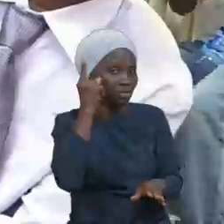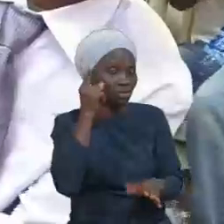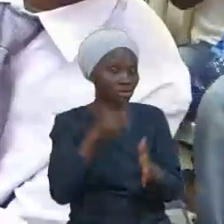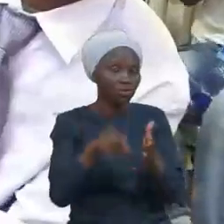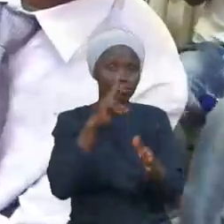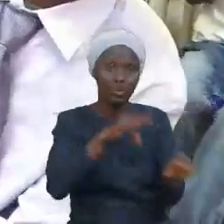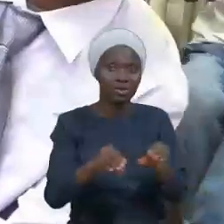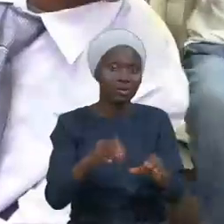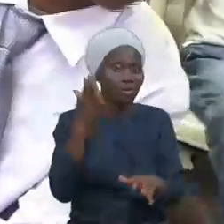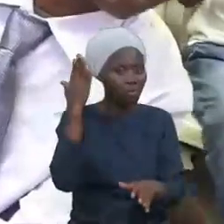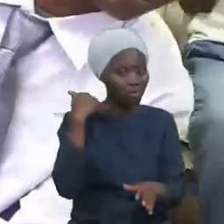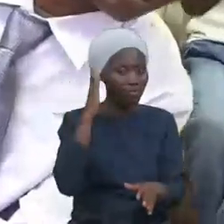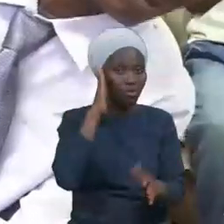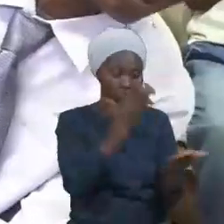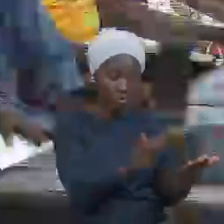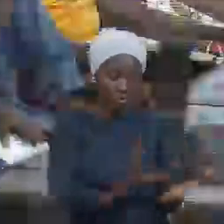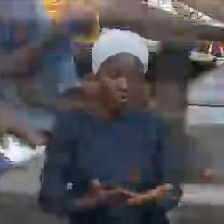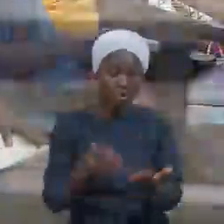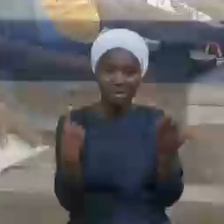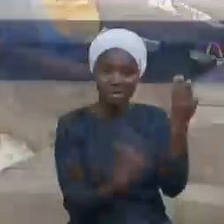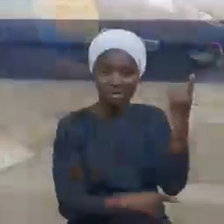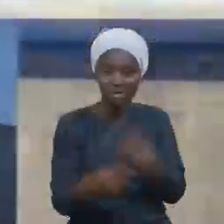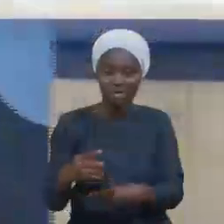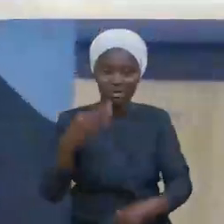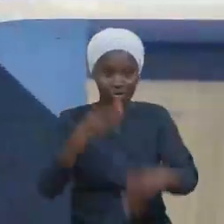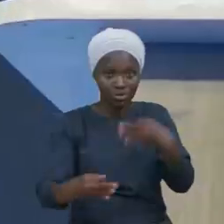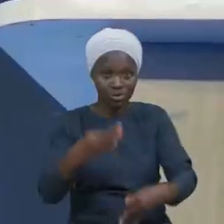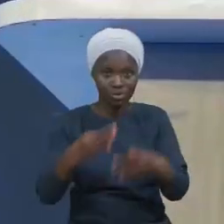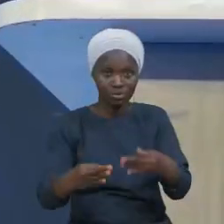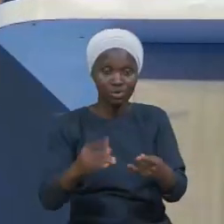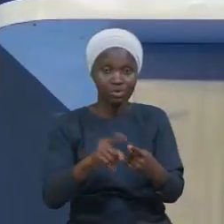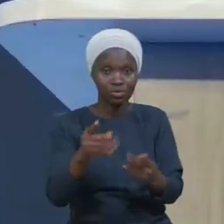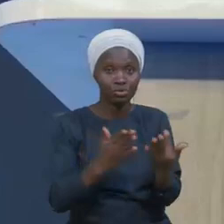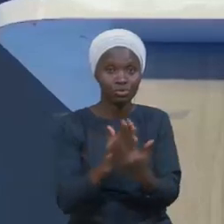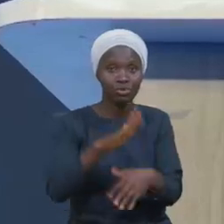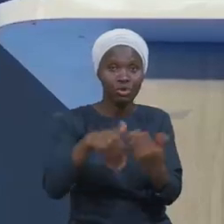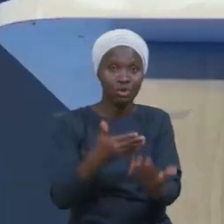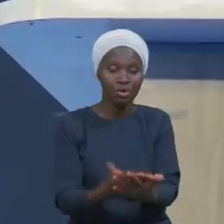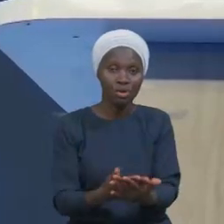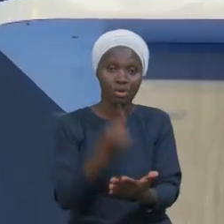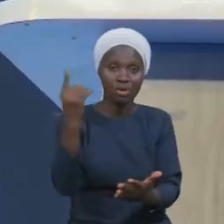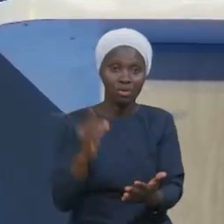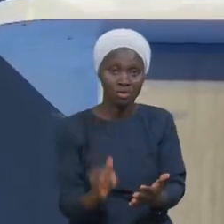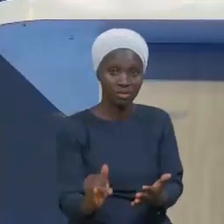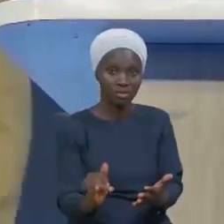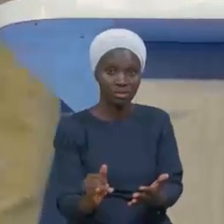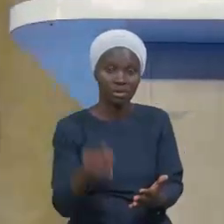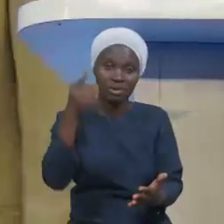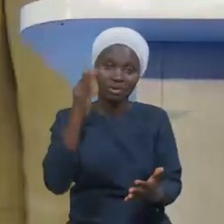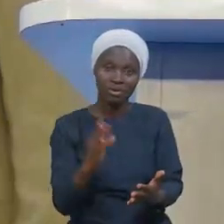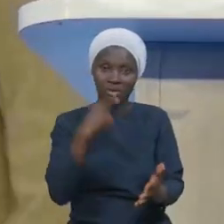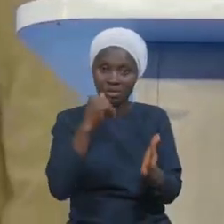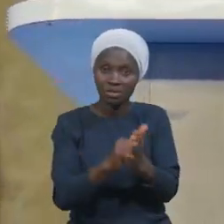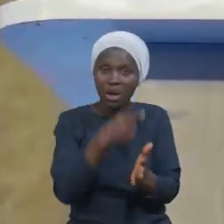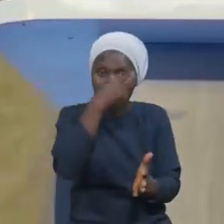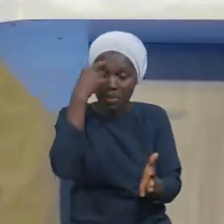and judgment all throughout eternity. And God says, because of Christ, because of